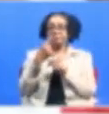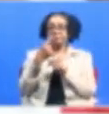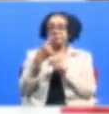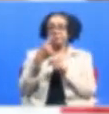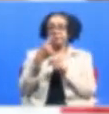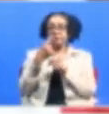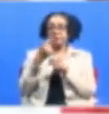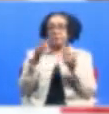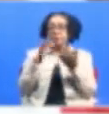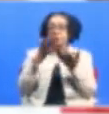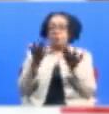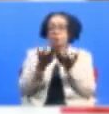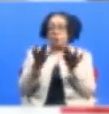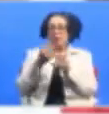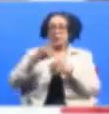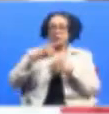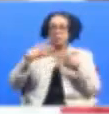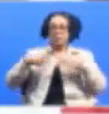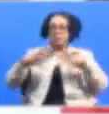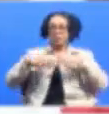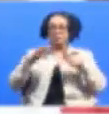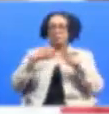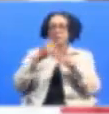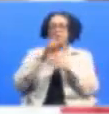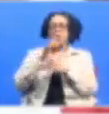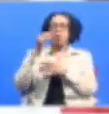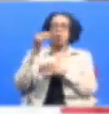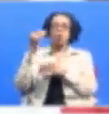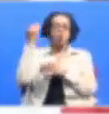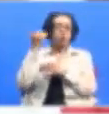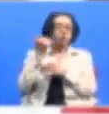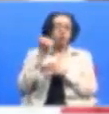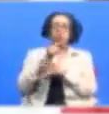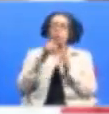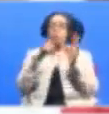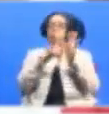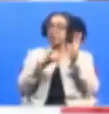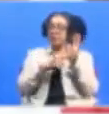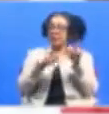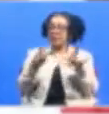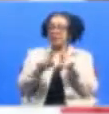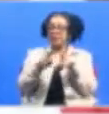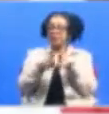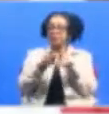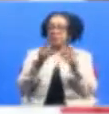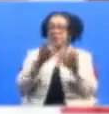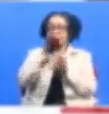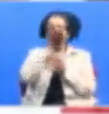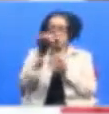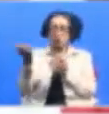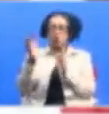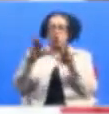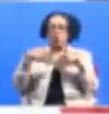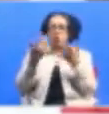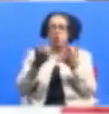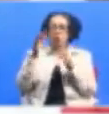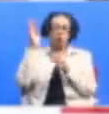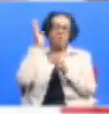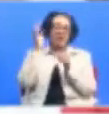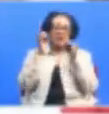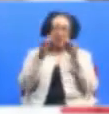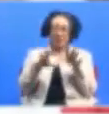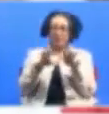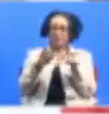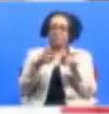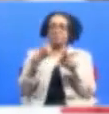again I quote, "where a citizen obtains a court order against the state and that court order is deliberately ignored or disobeyed by state officials,